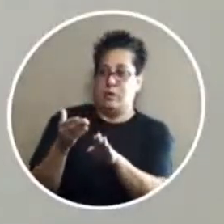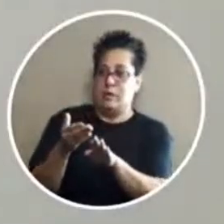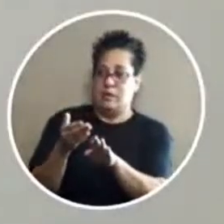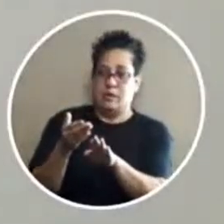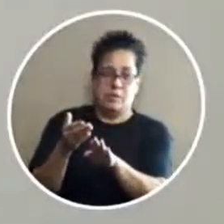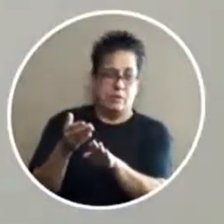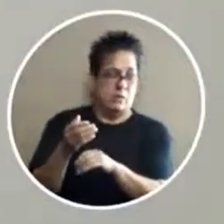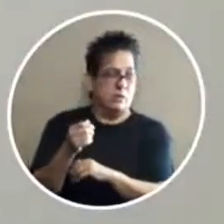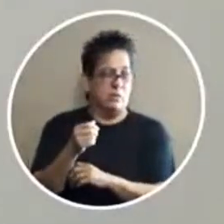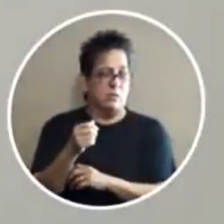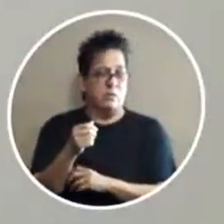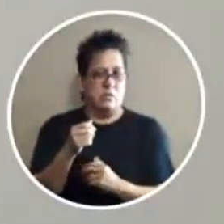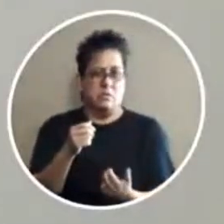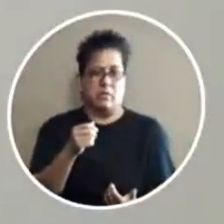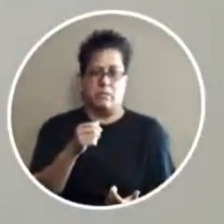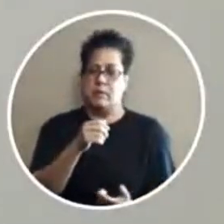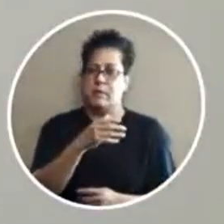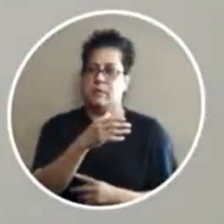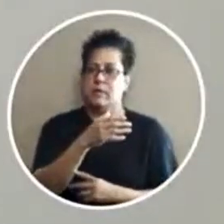Hospitalizations,